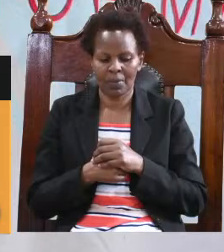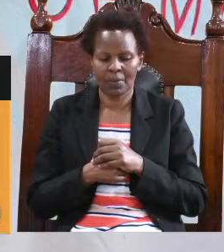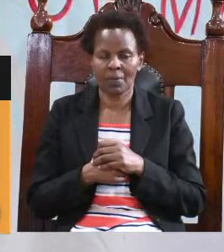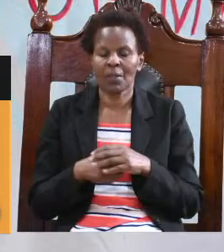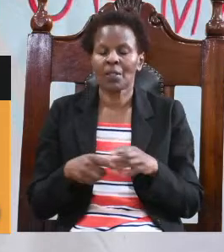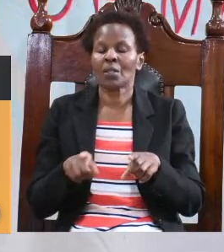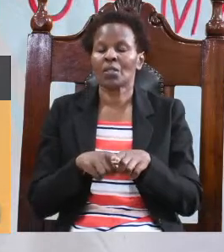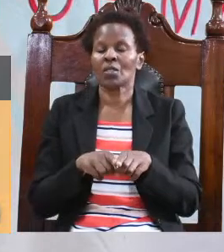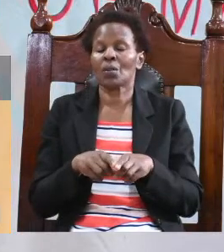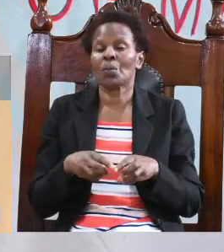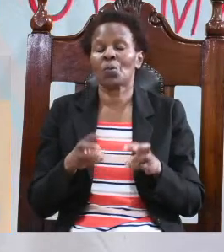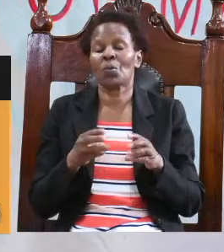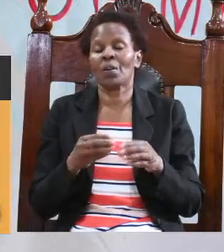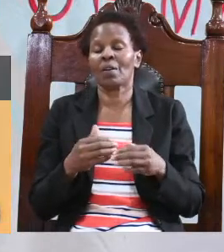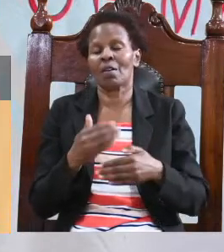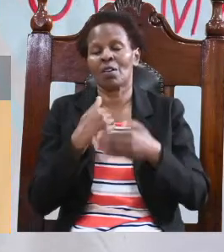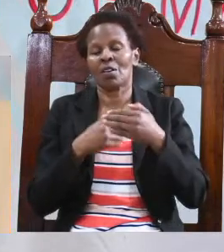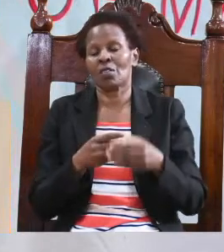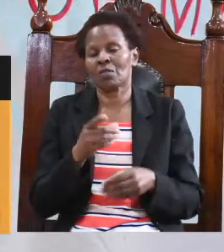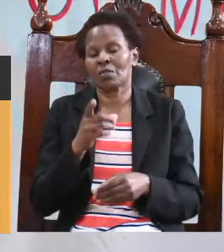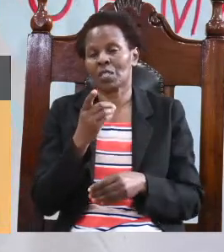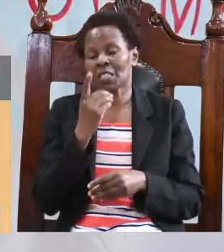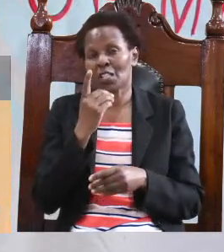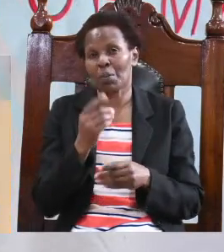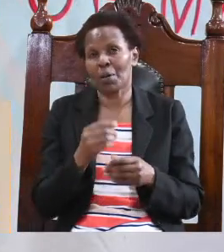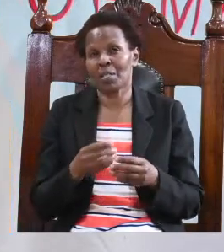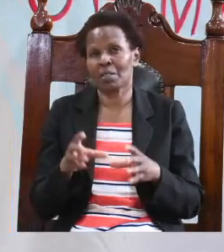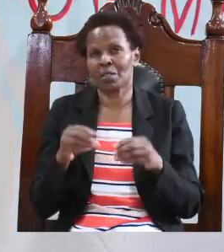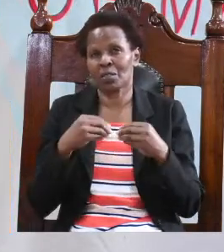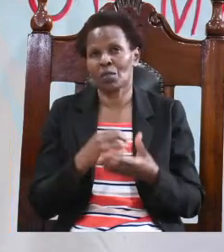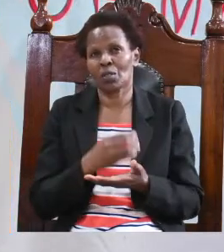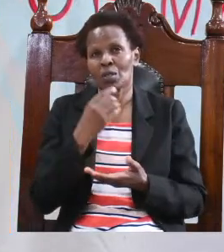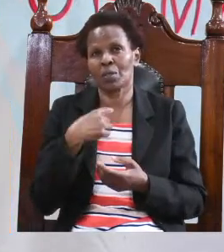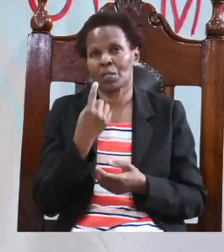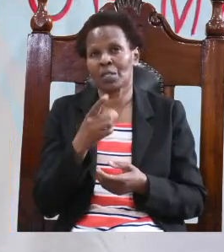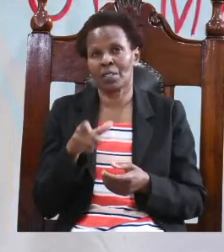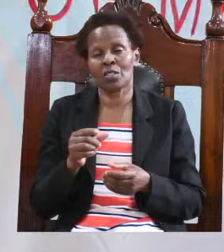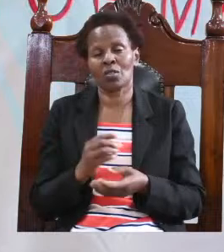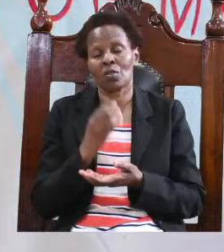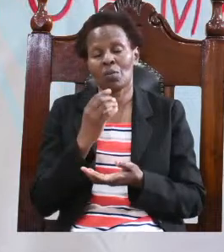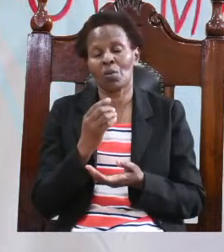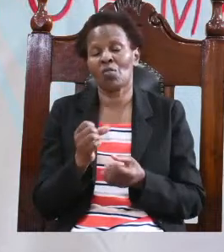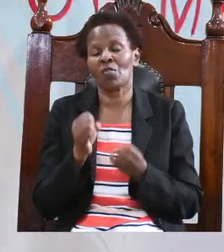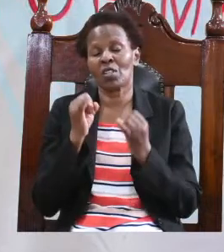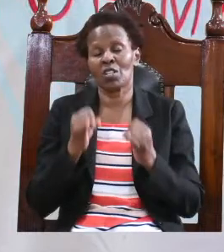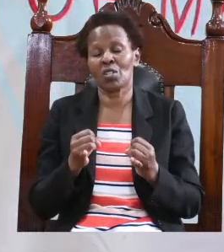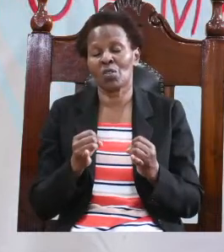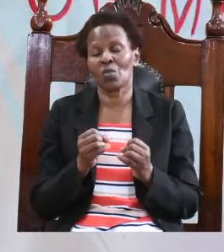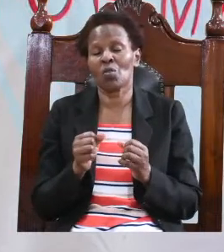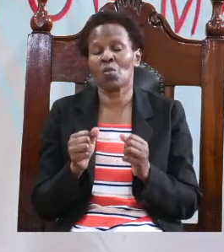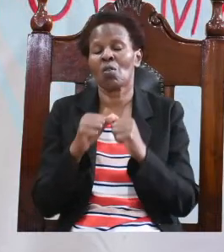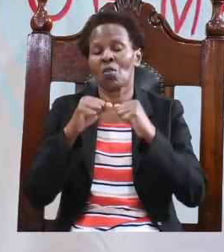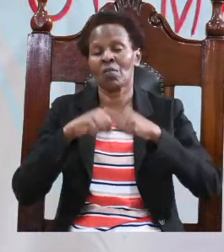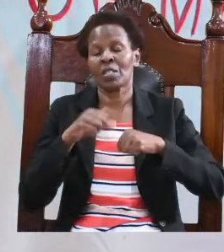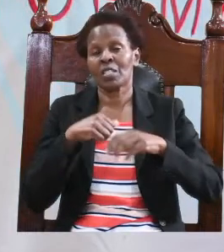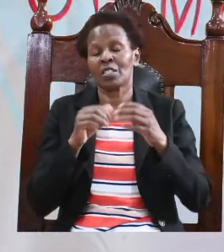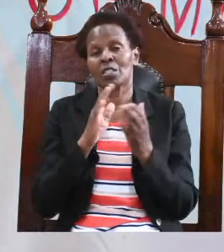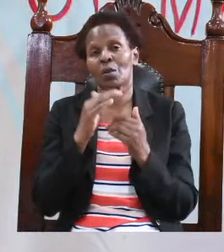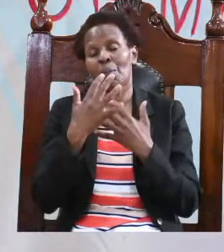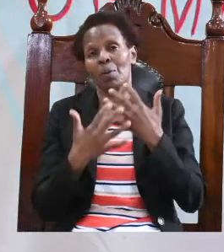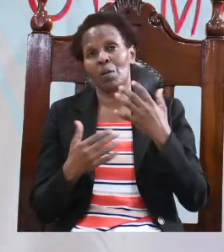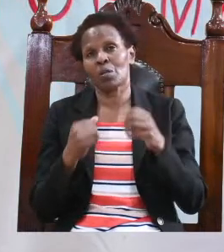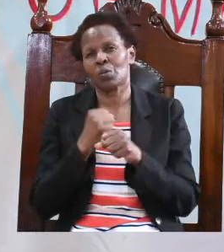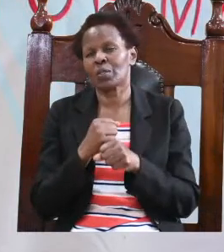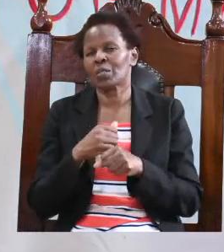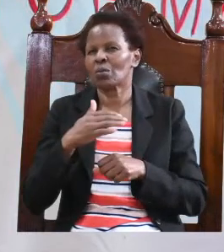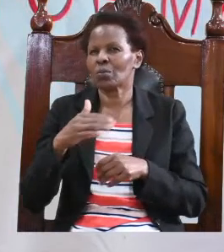In the same way, after supper, he took the cup, saying, "This is the cup of the new covenant in my blood. Do this as